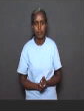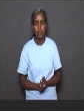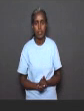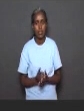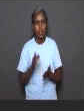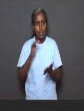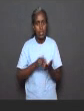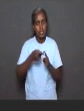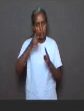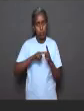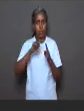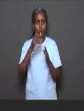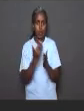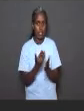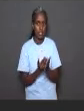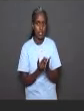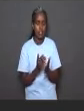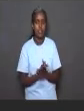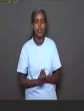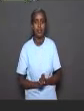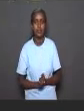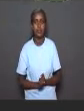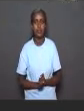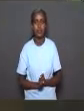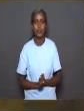Let's get back to our lesson.